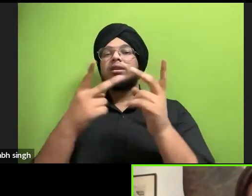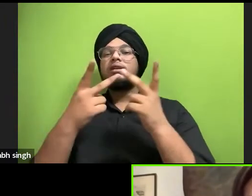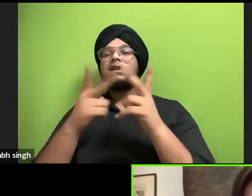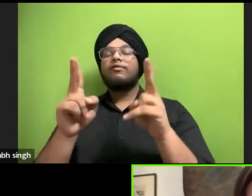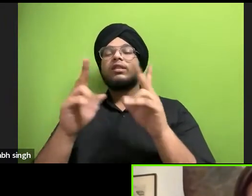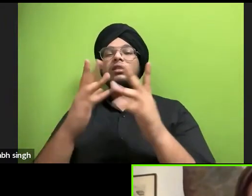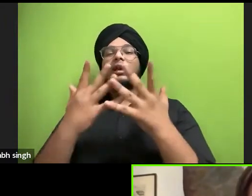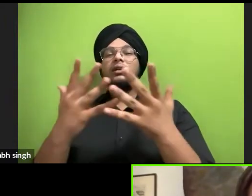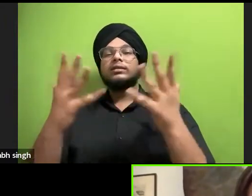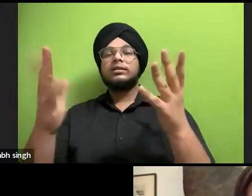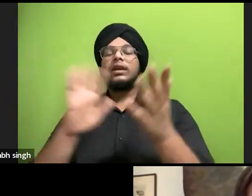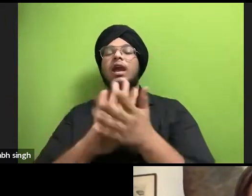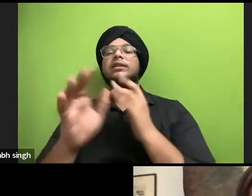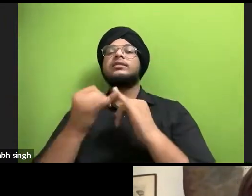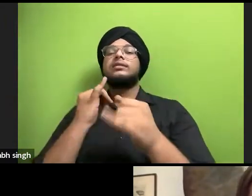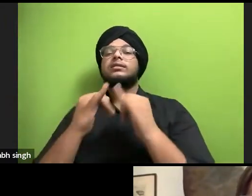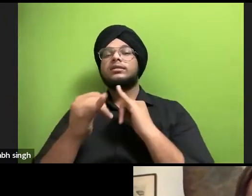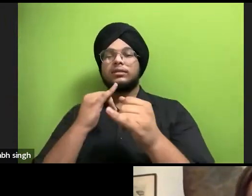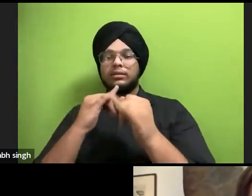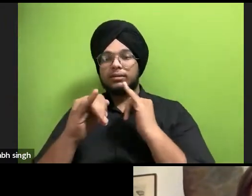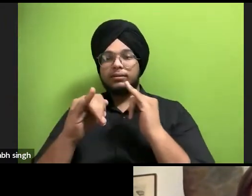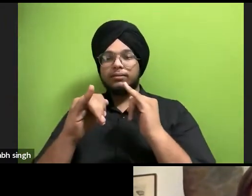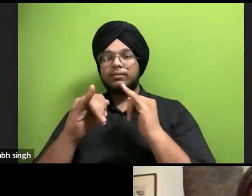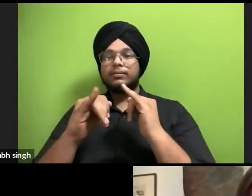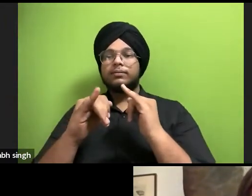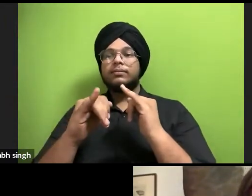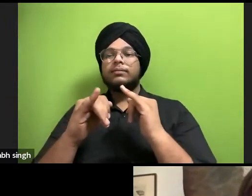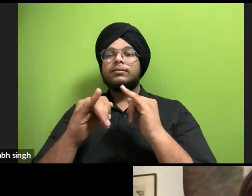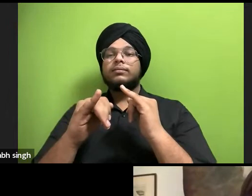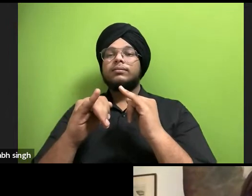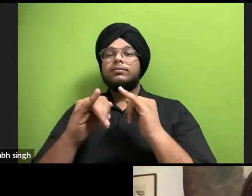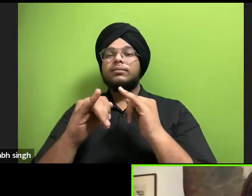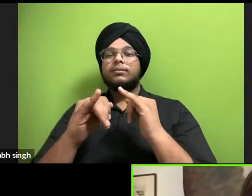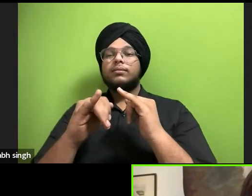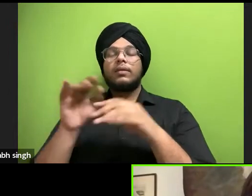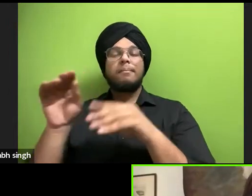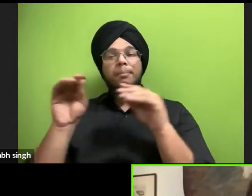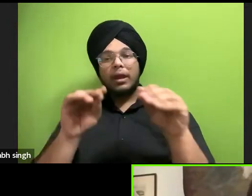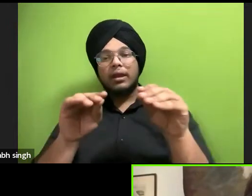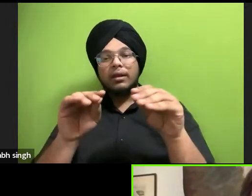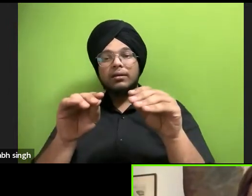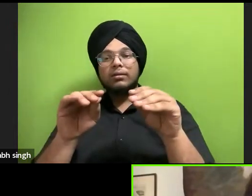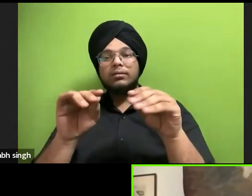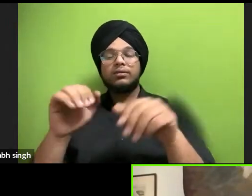material histories bring to bear our